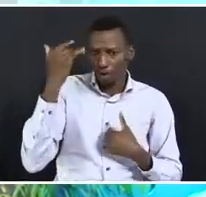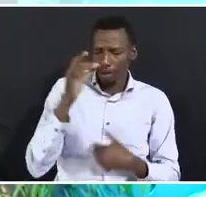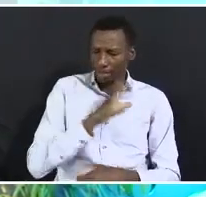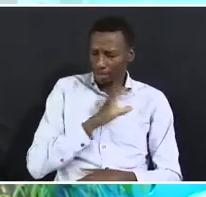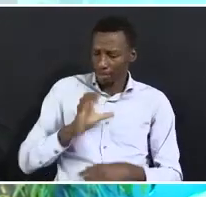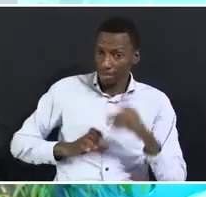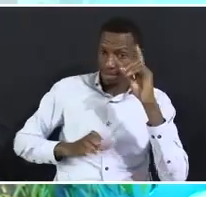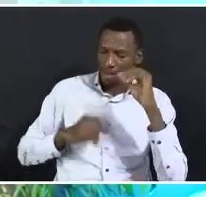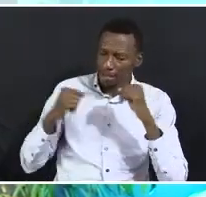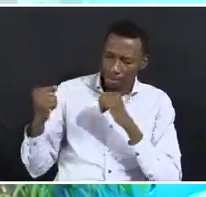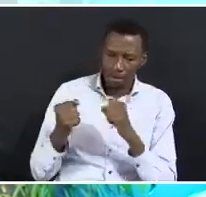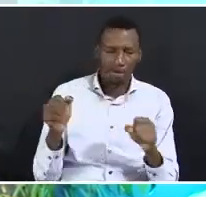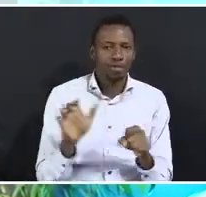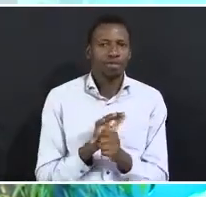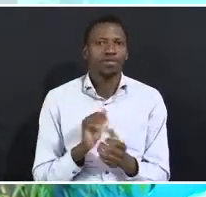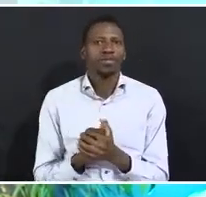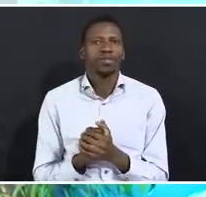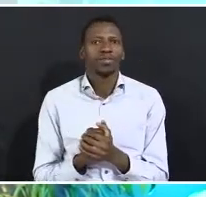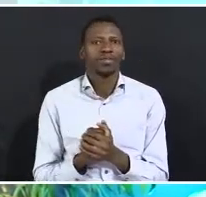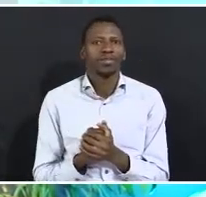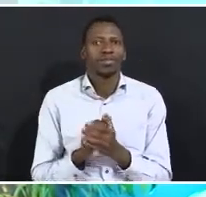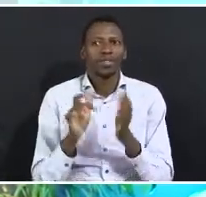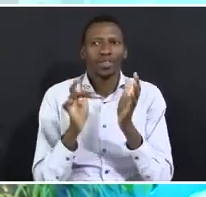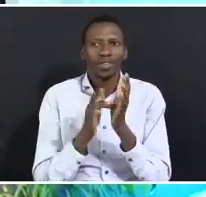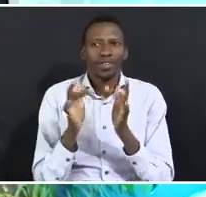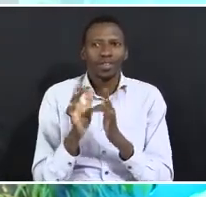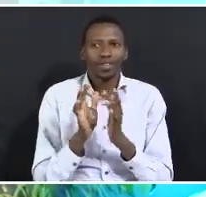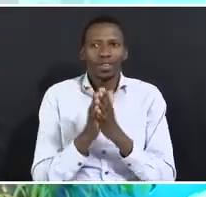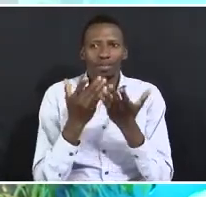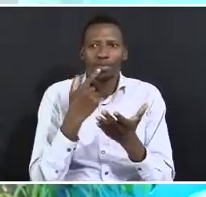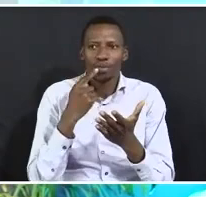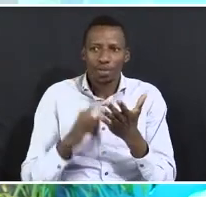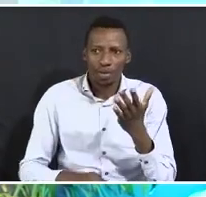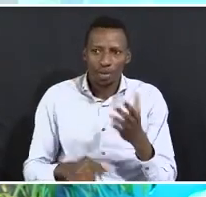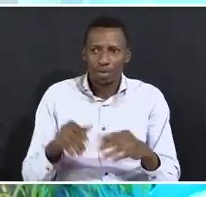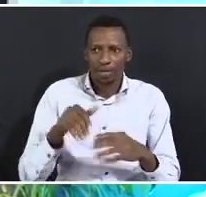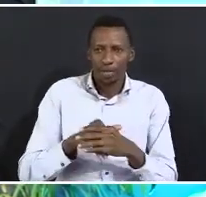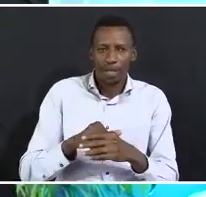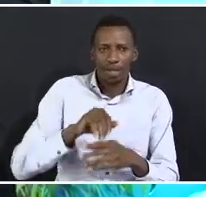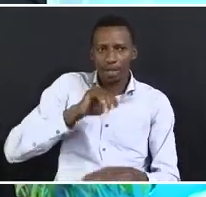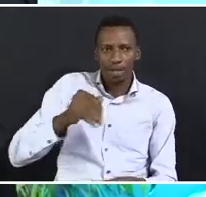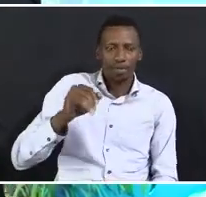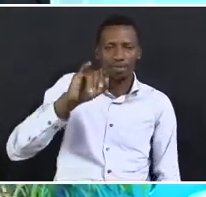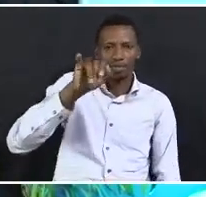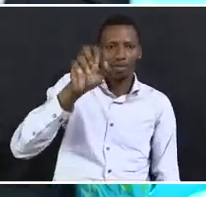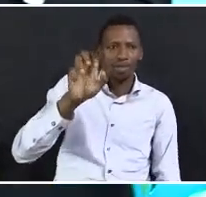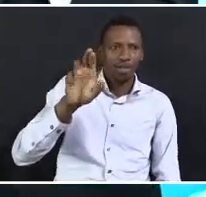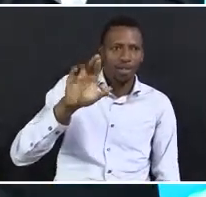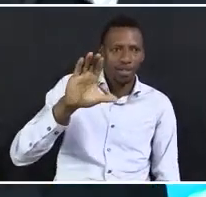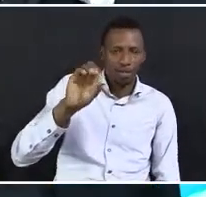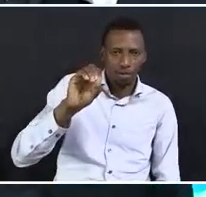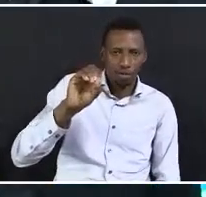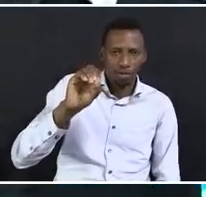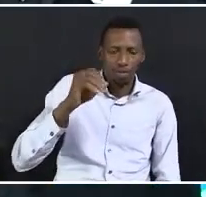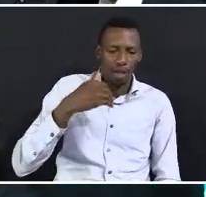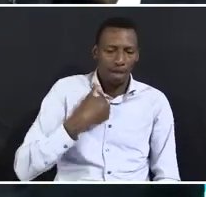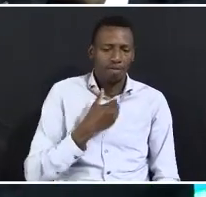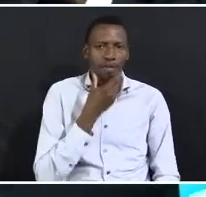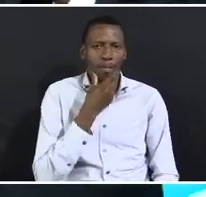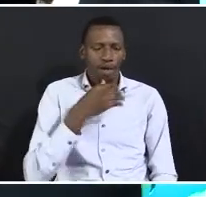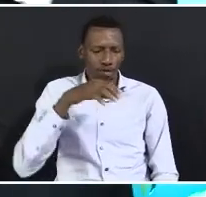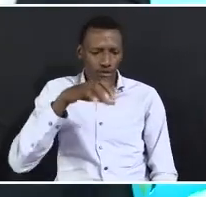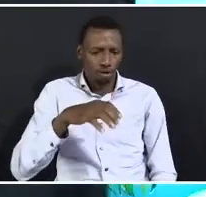powerful. The Bible says, in Jericho, there is a man who is a tax collector.